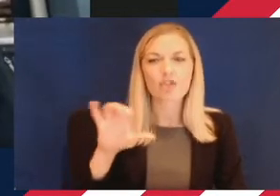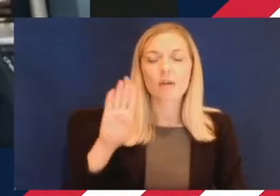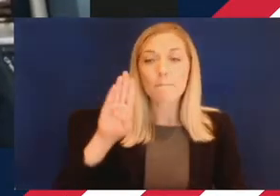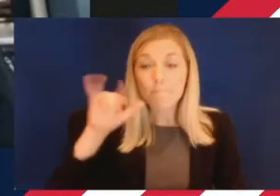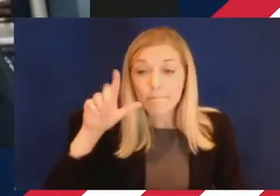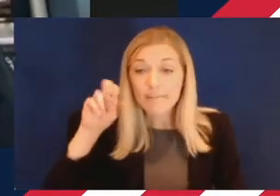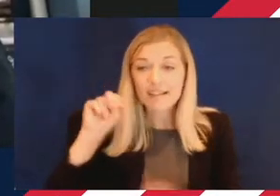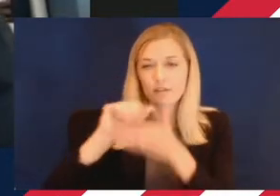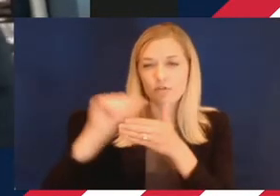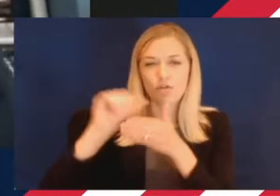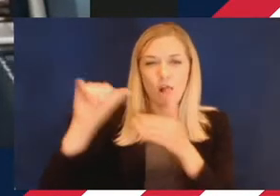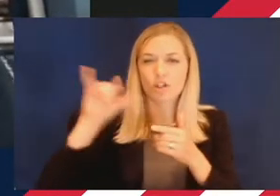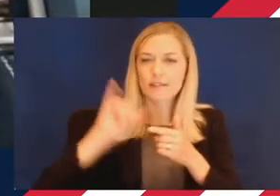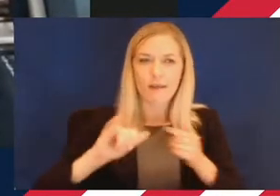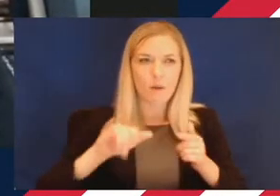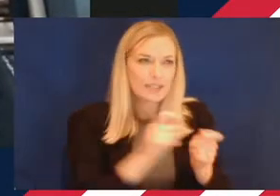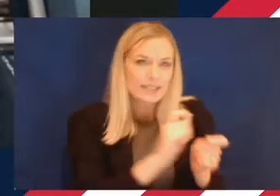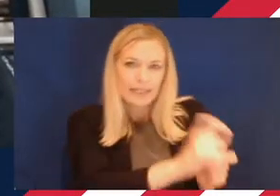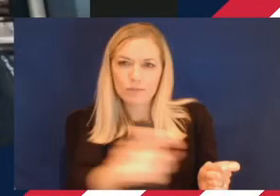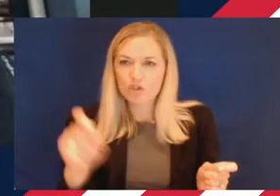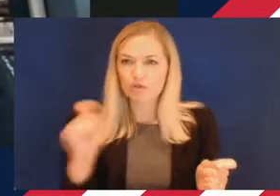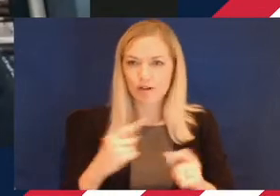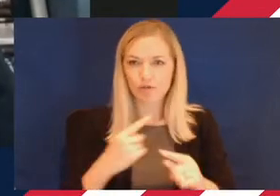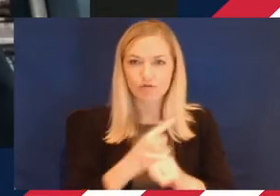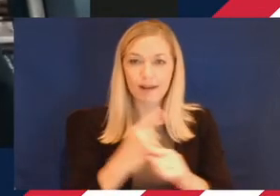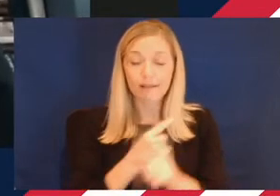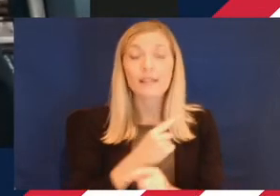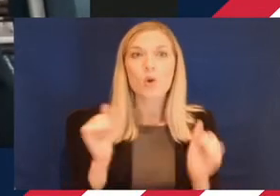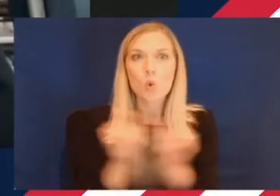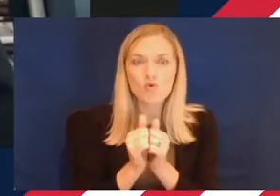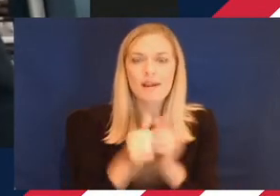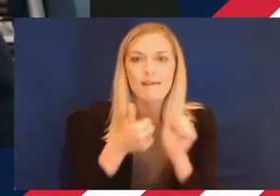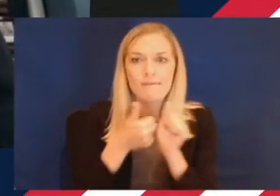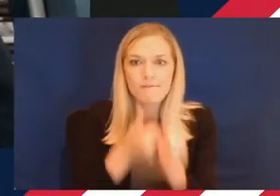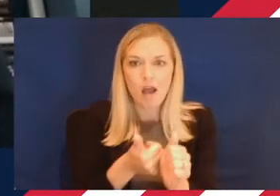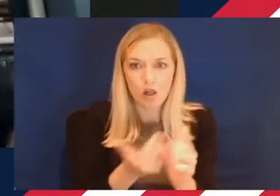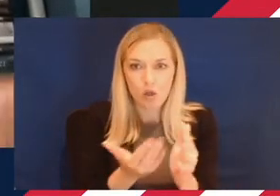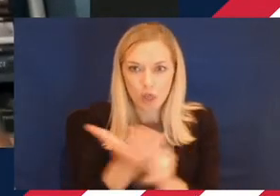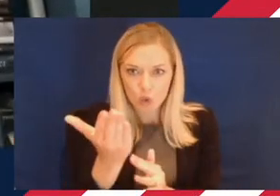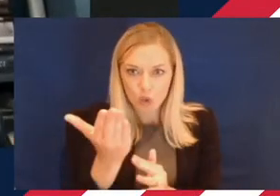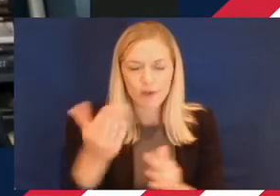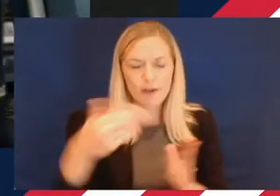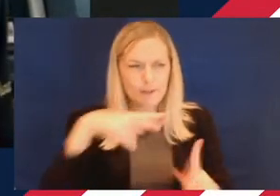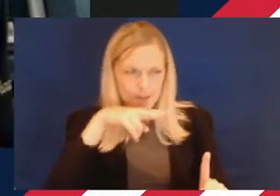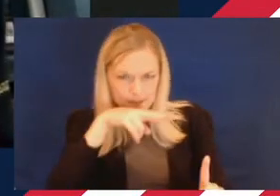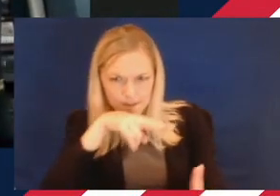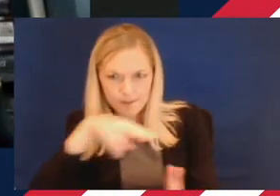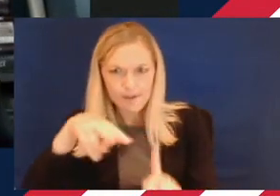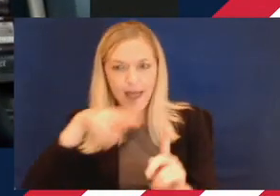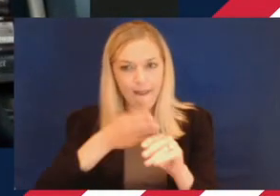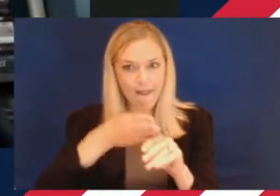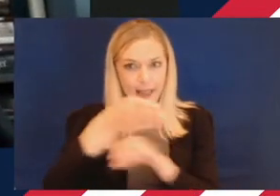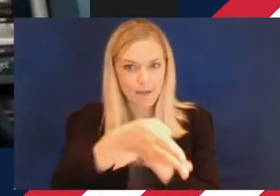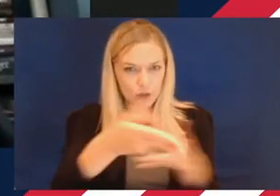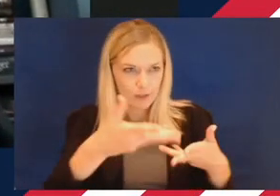through. Follow through is key. And, you know, during a pandemic,